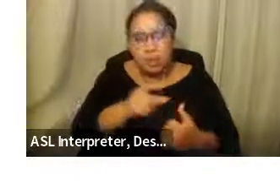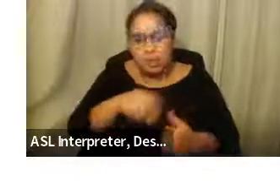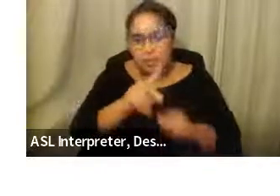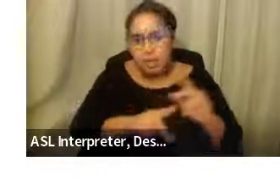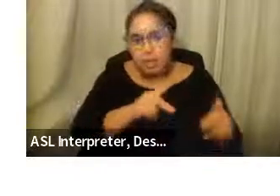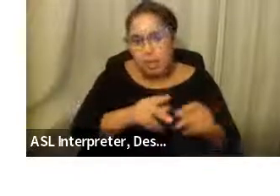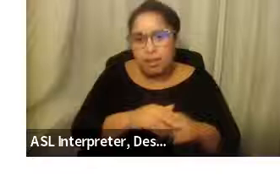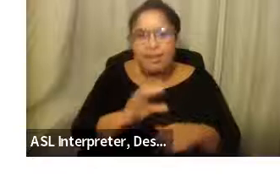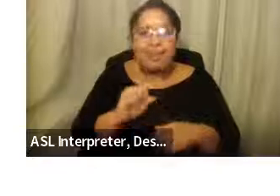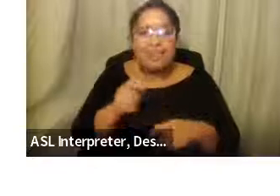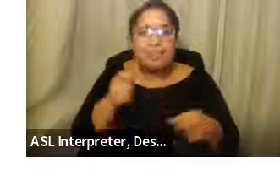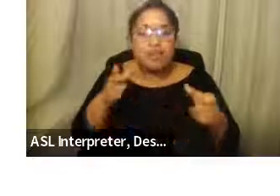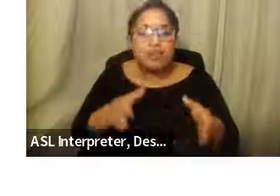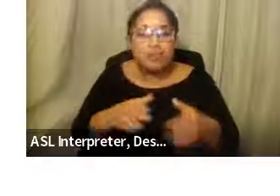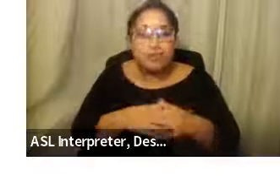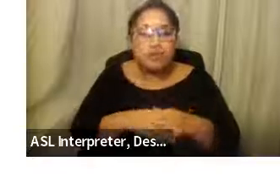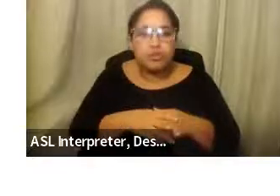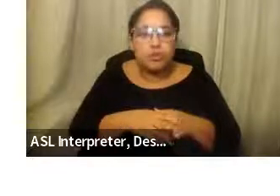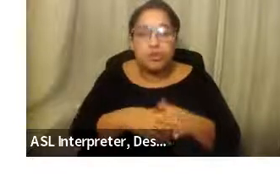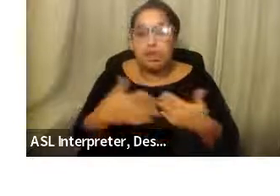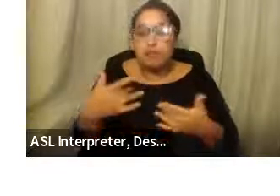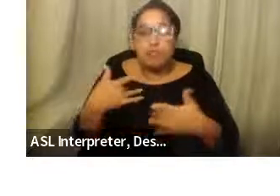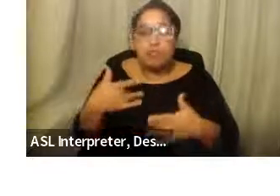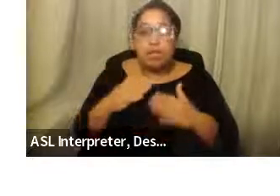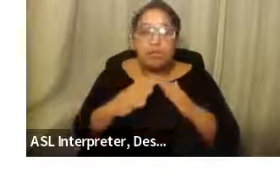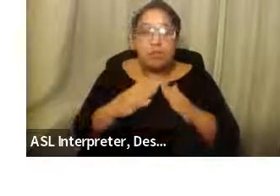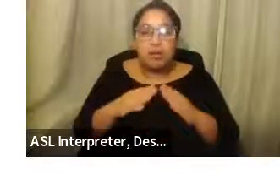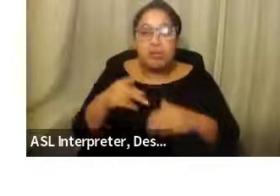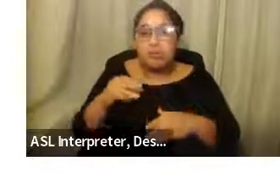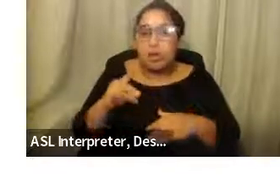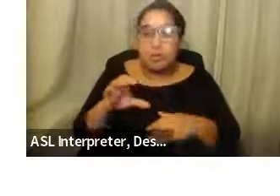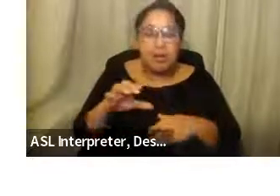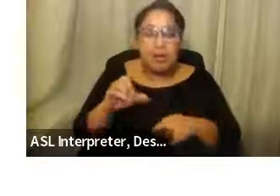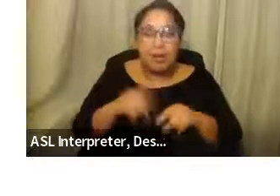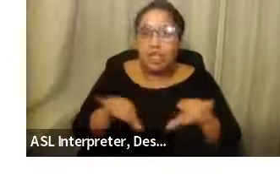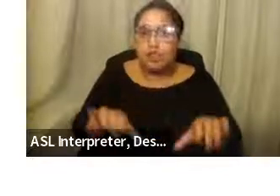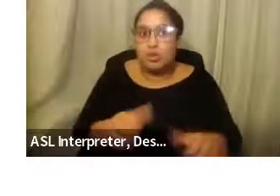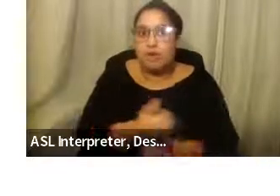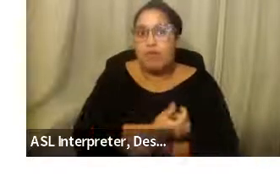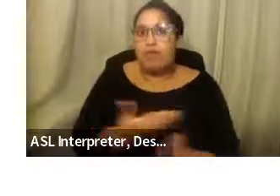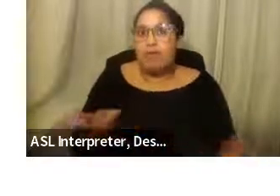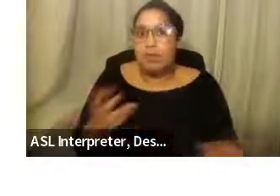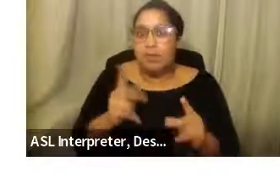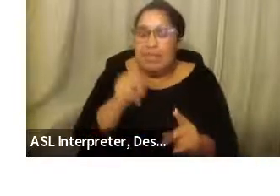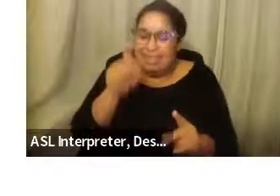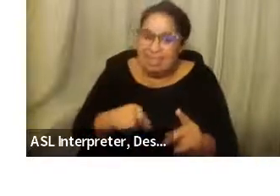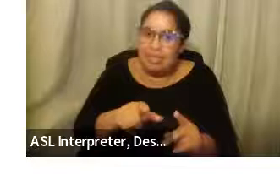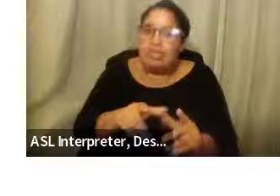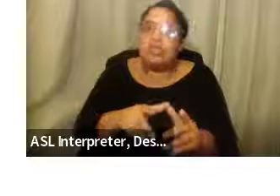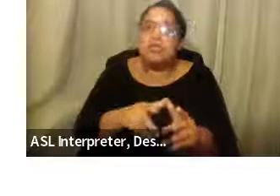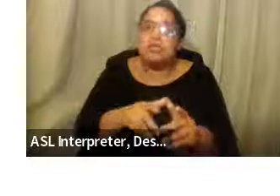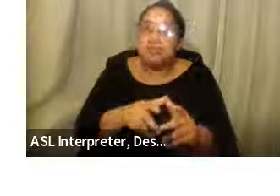case managers, because the community paramedic can't do it all. People like this need very, very intense